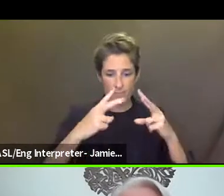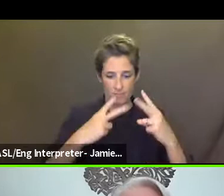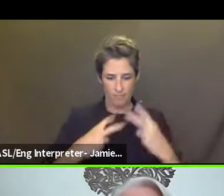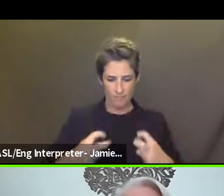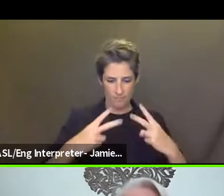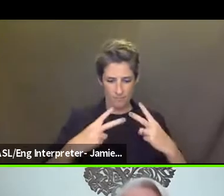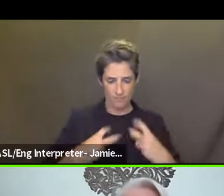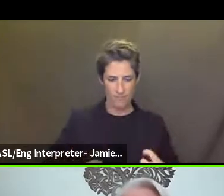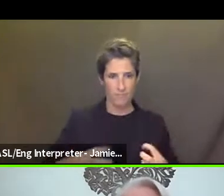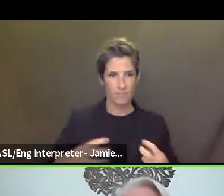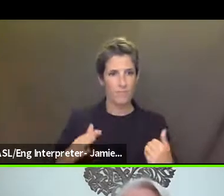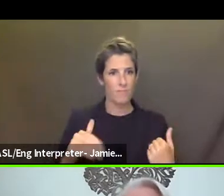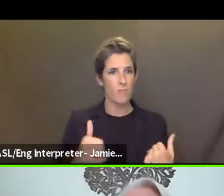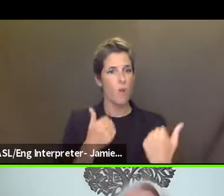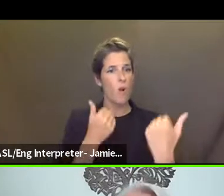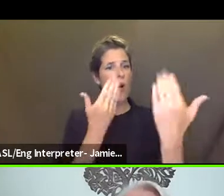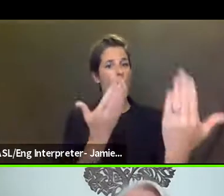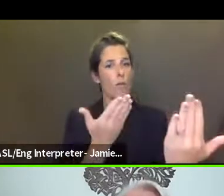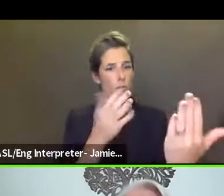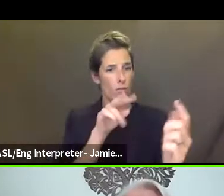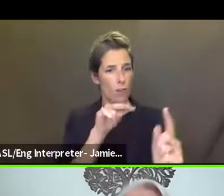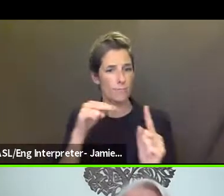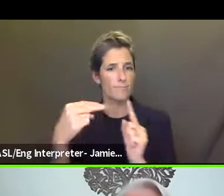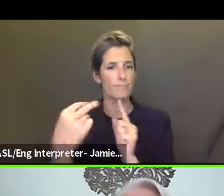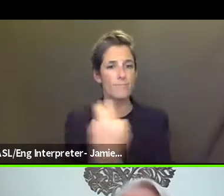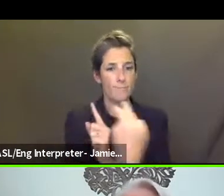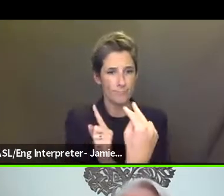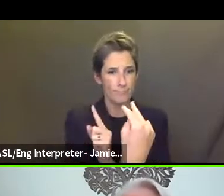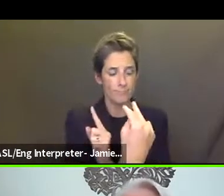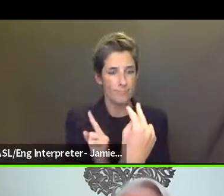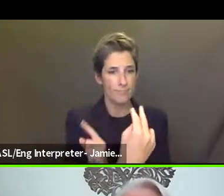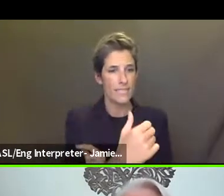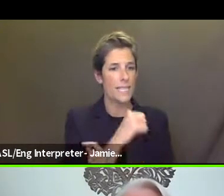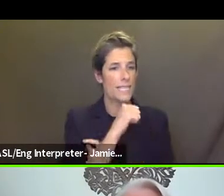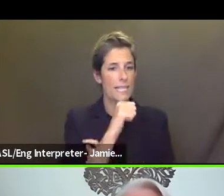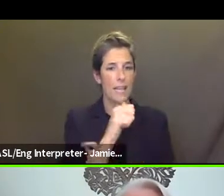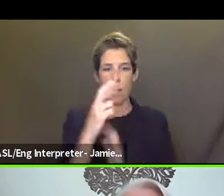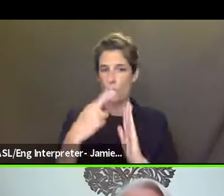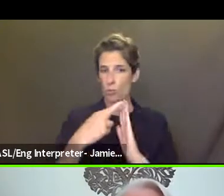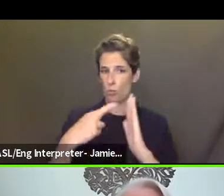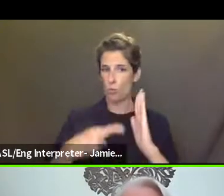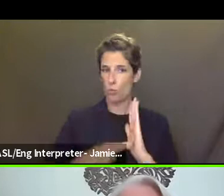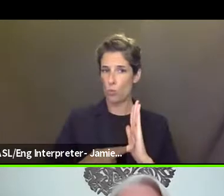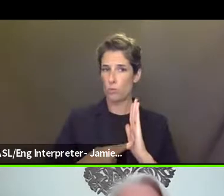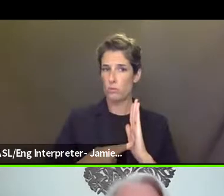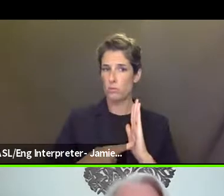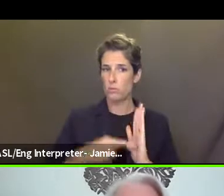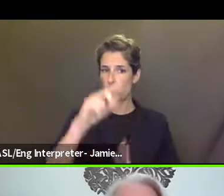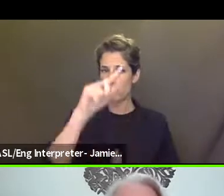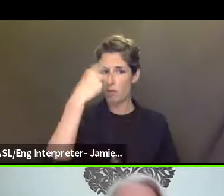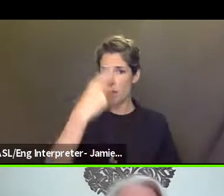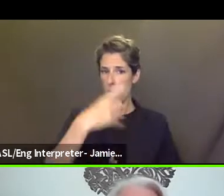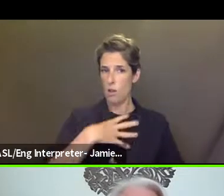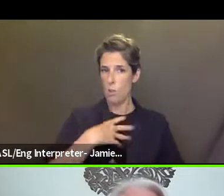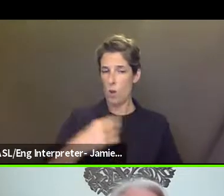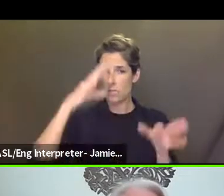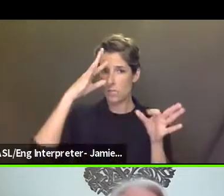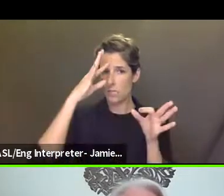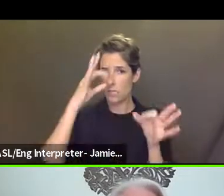offering a variety of different perspectives, not rules, about how